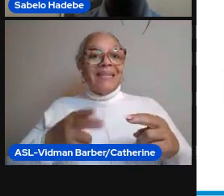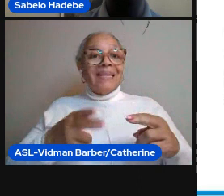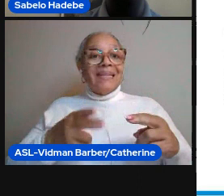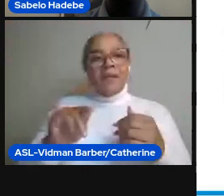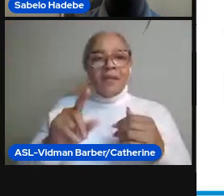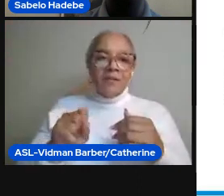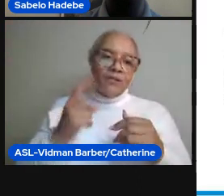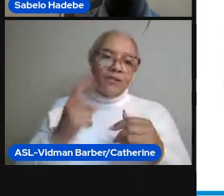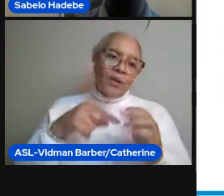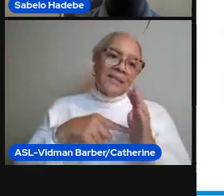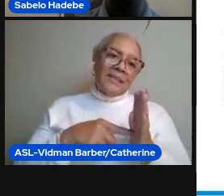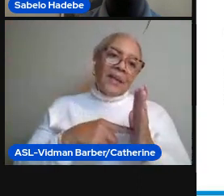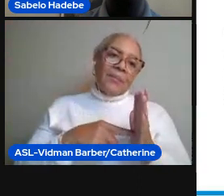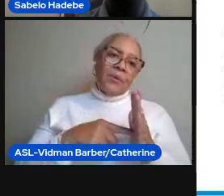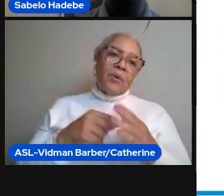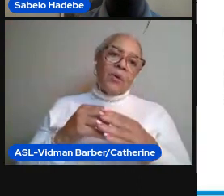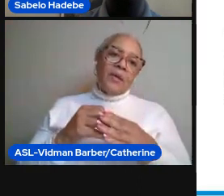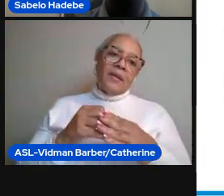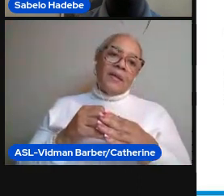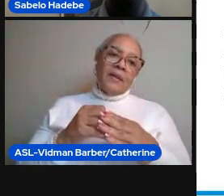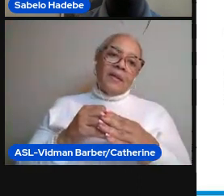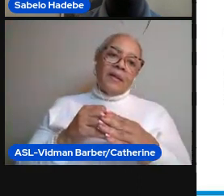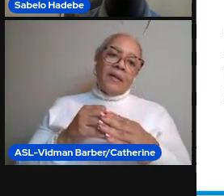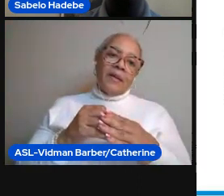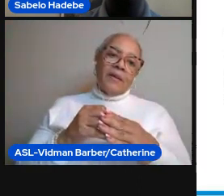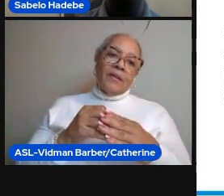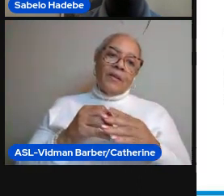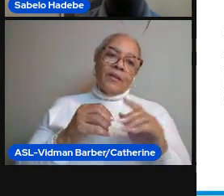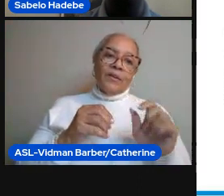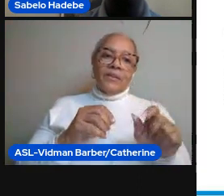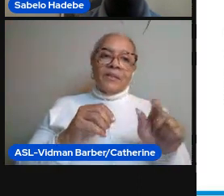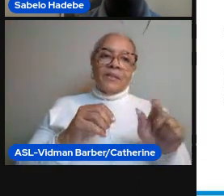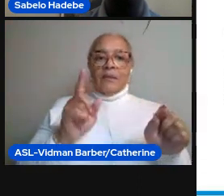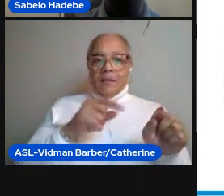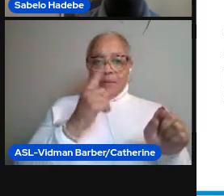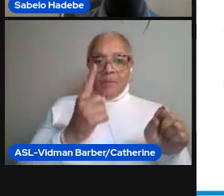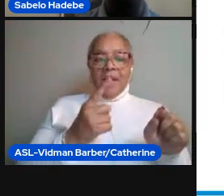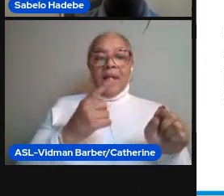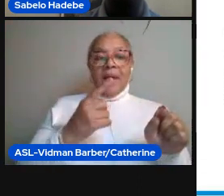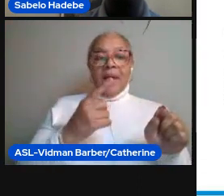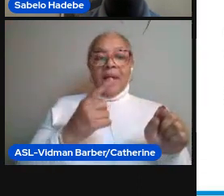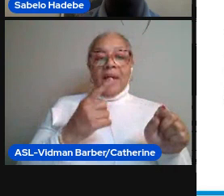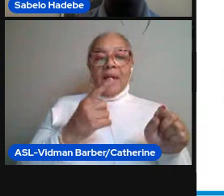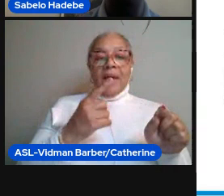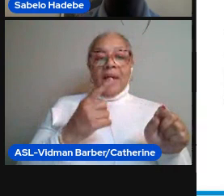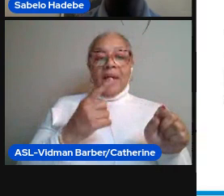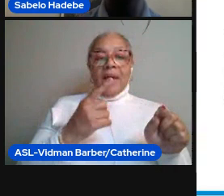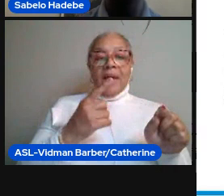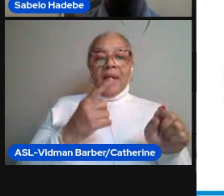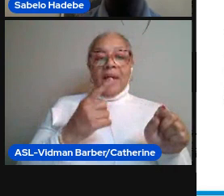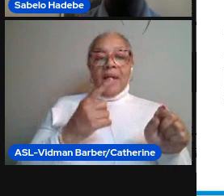that if you this is the knockout mouse and you compare it to a wild type and you've sensitized them with house dustmite, an increase